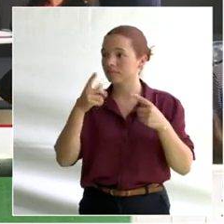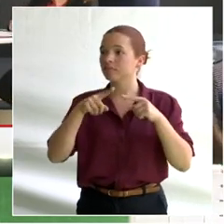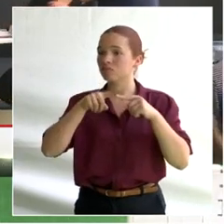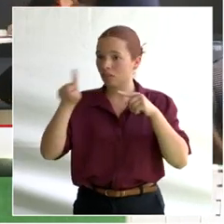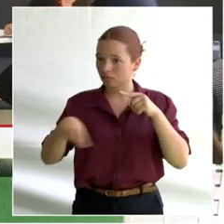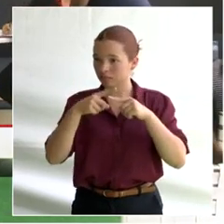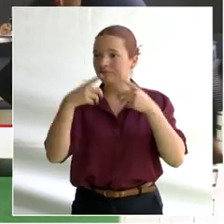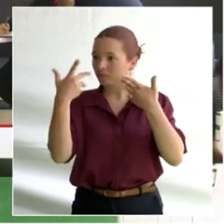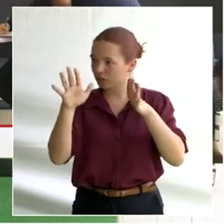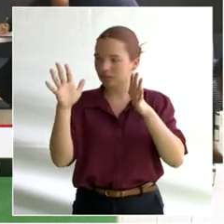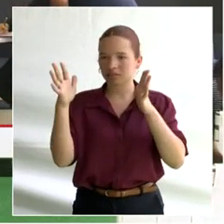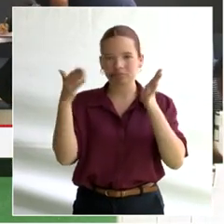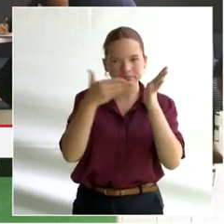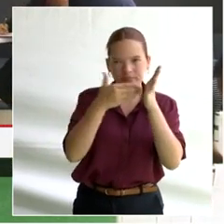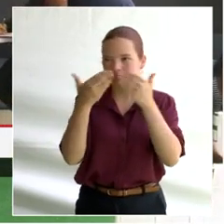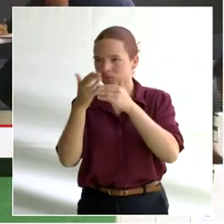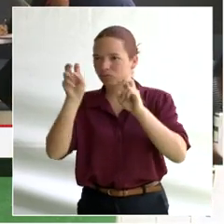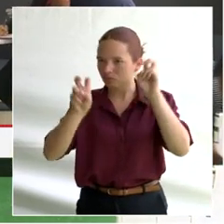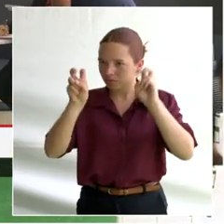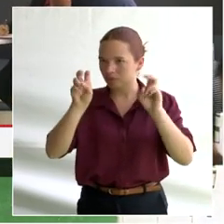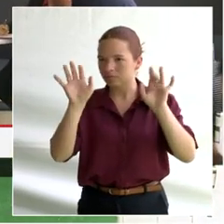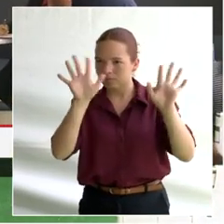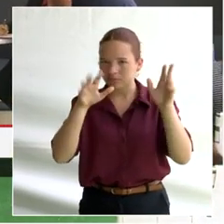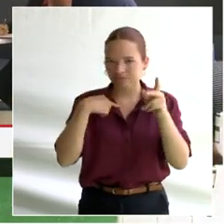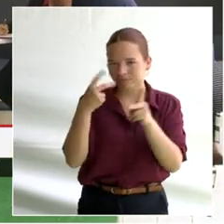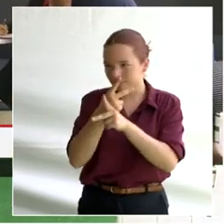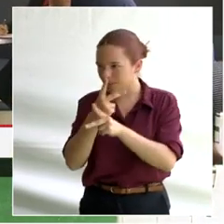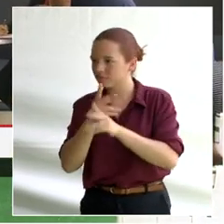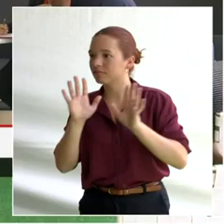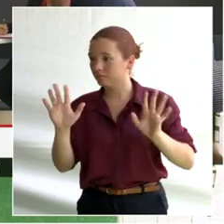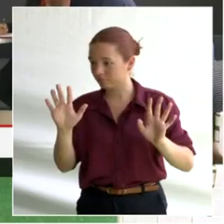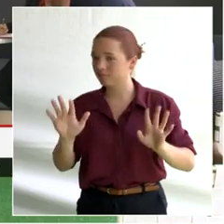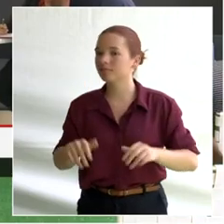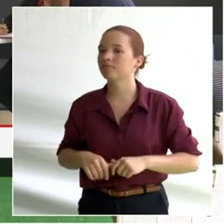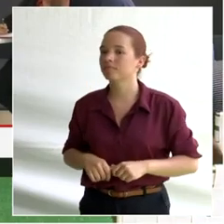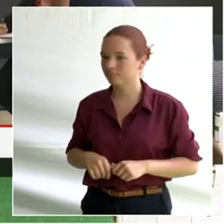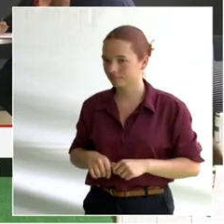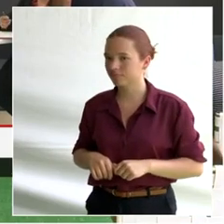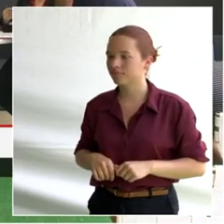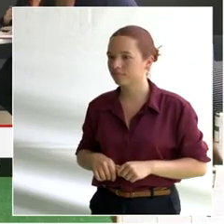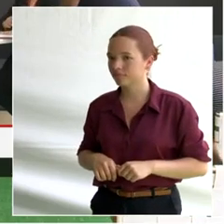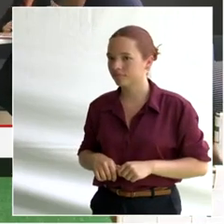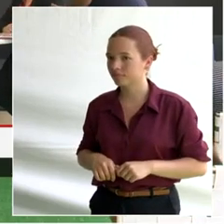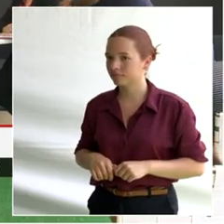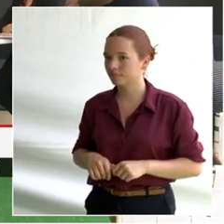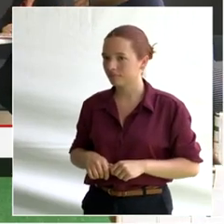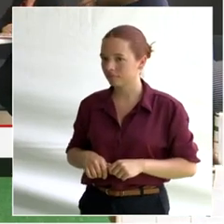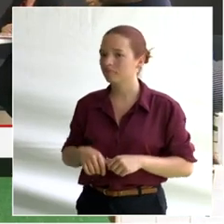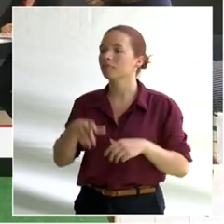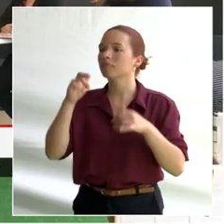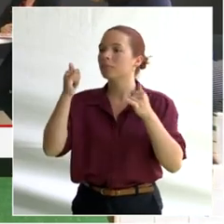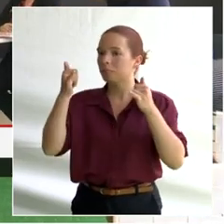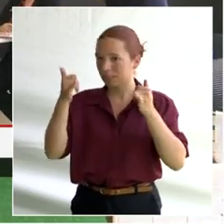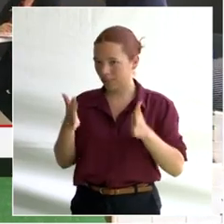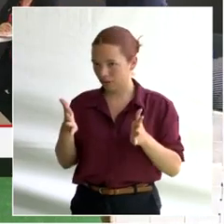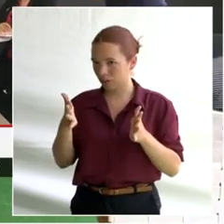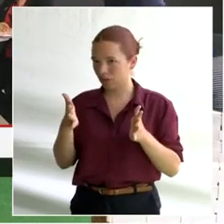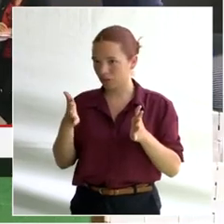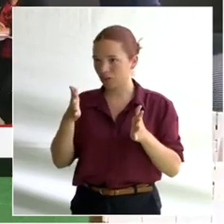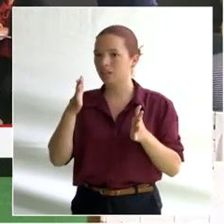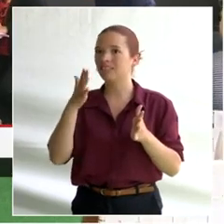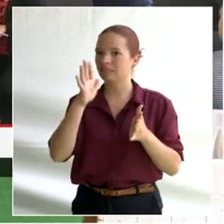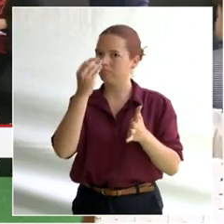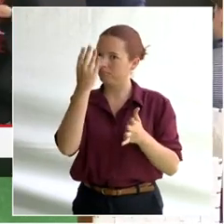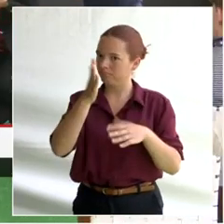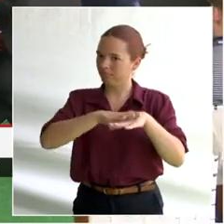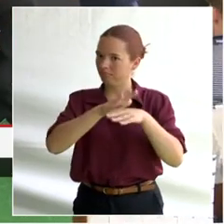thank you, Mark. Alina Svitolina playing Victoria Azarenka in the first round, everybody. Unbelievable. That's an unbelievable match.